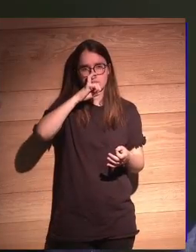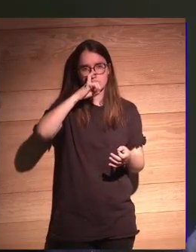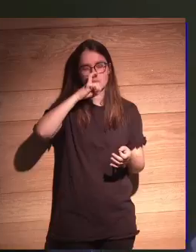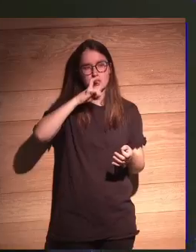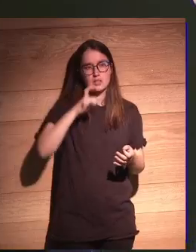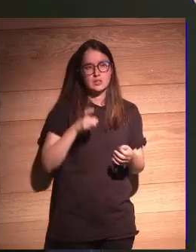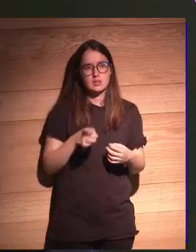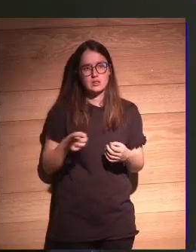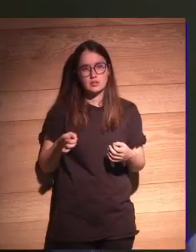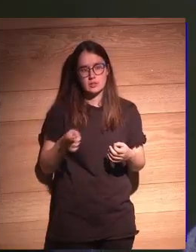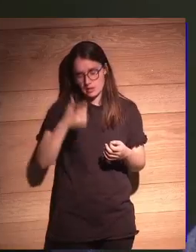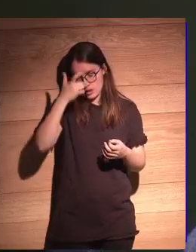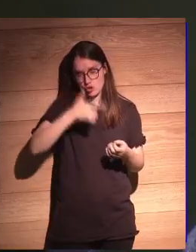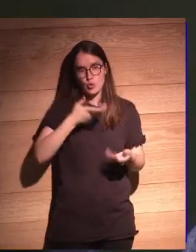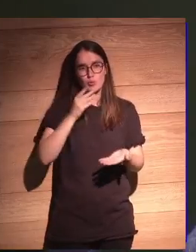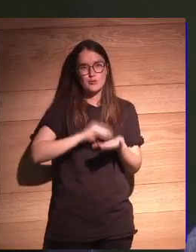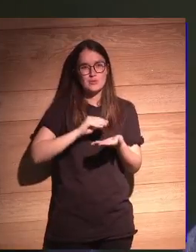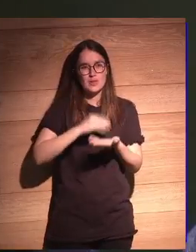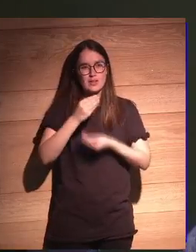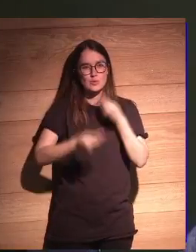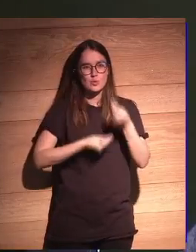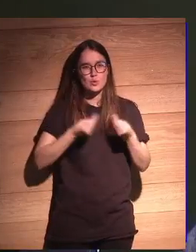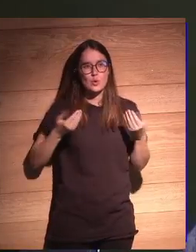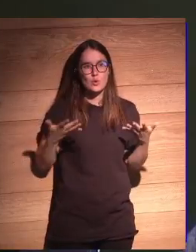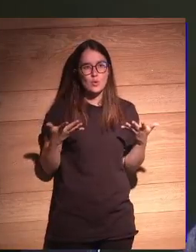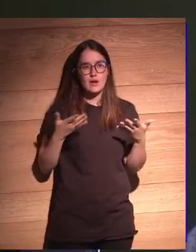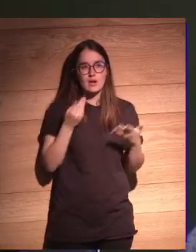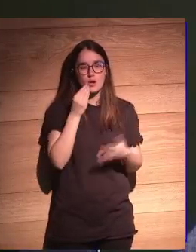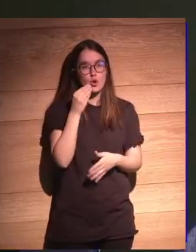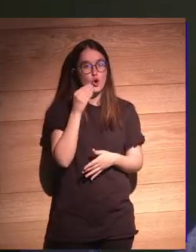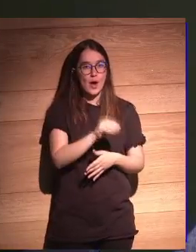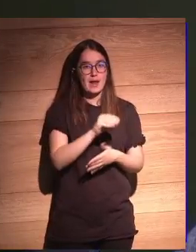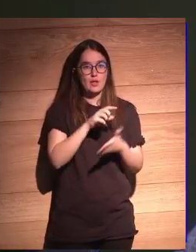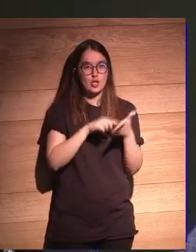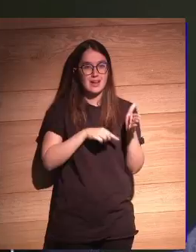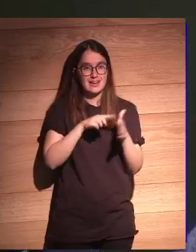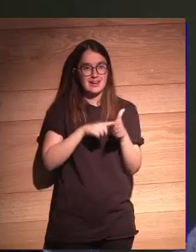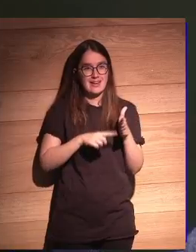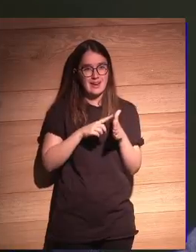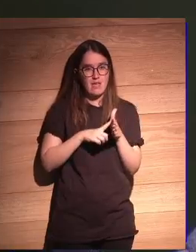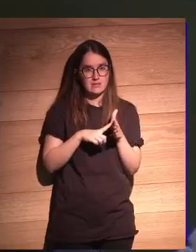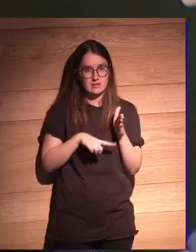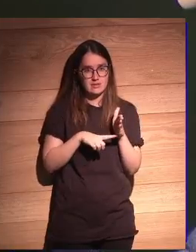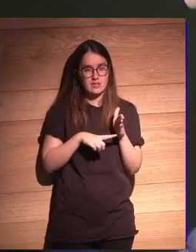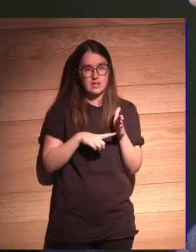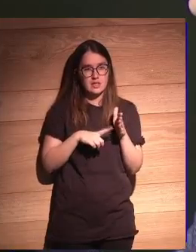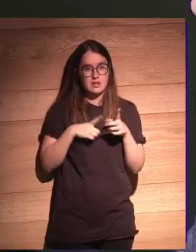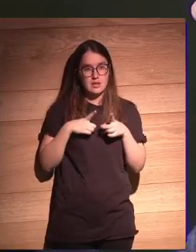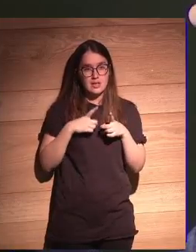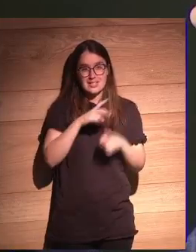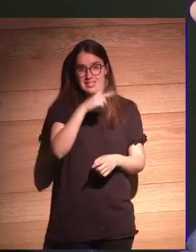will the consequences of these be in the future. And it's something that I try to remind very often,